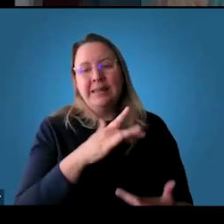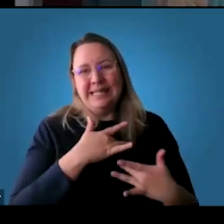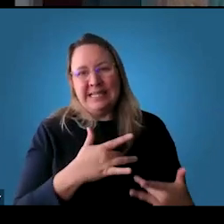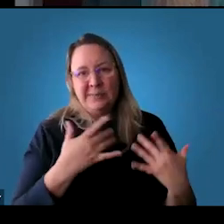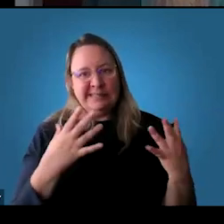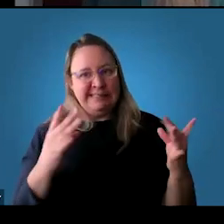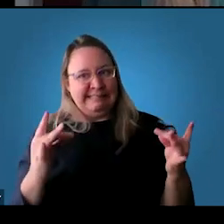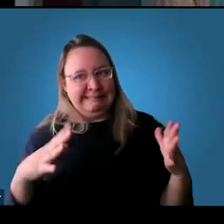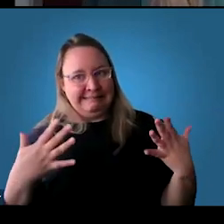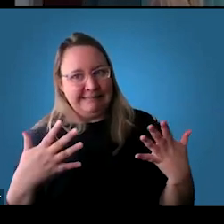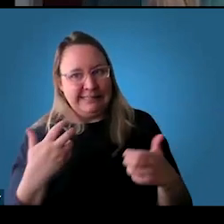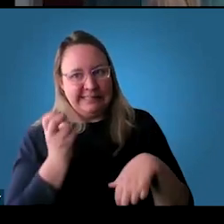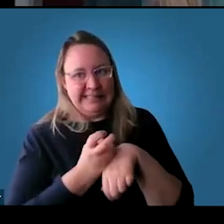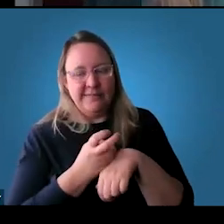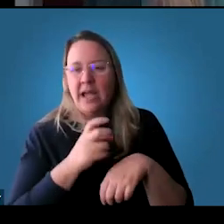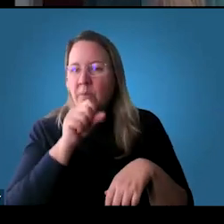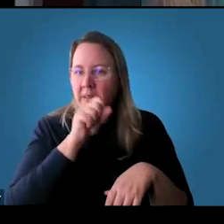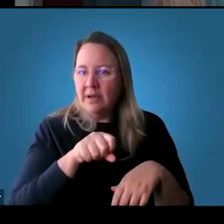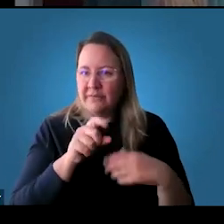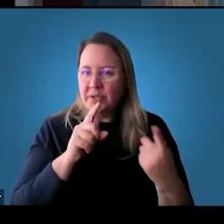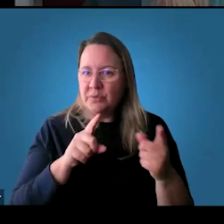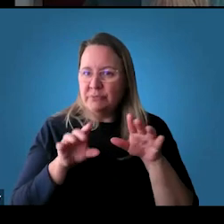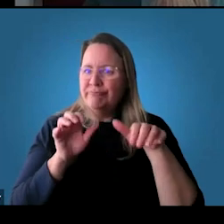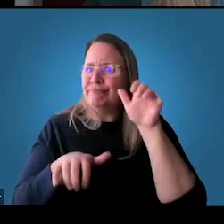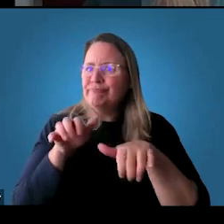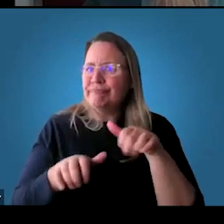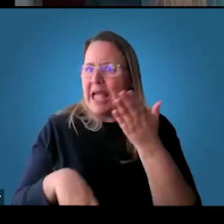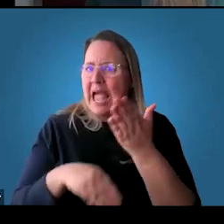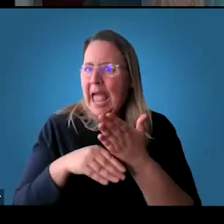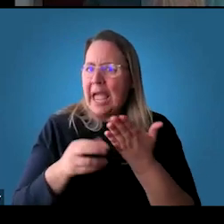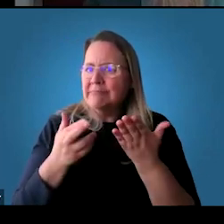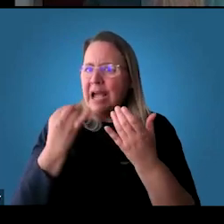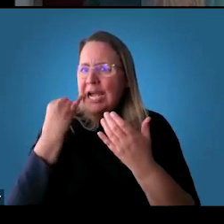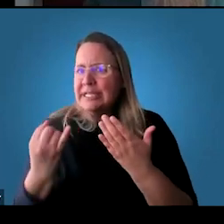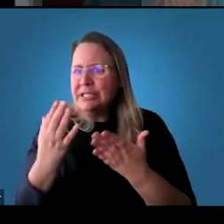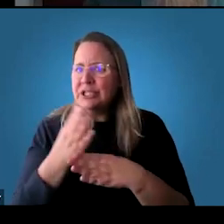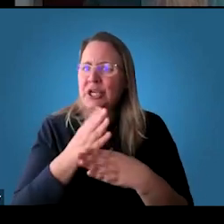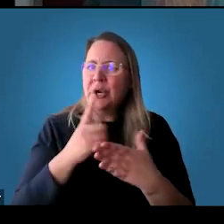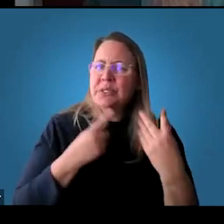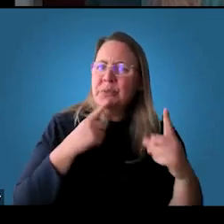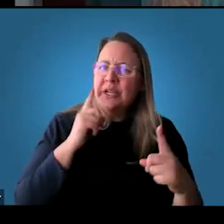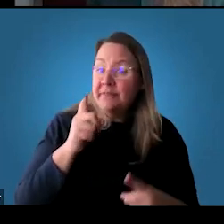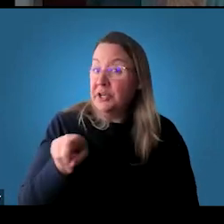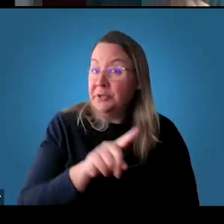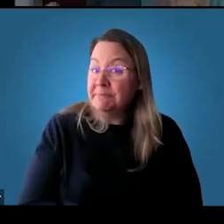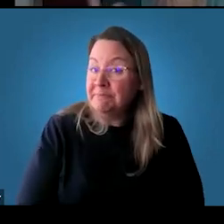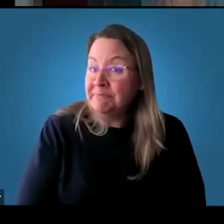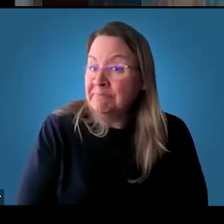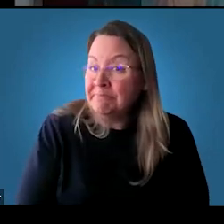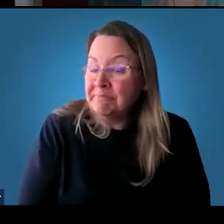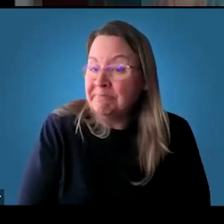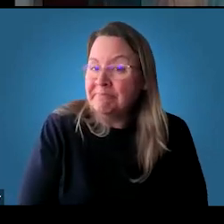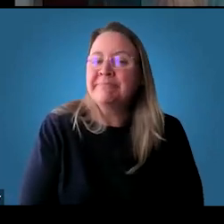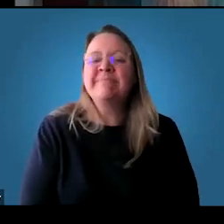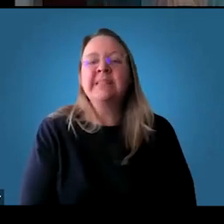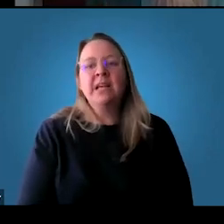tricky sometimes, I would love for you to drop those into the chat and share what's working for you. This is also